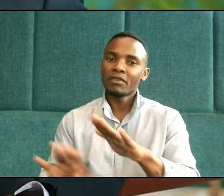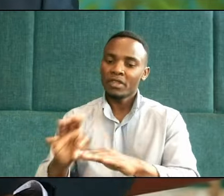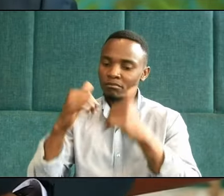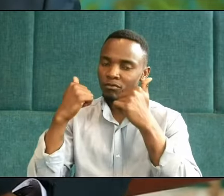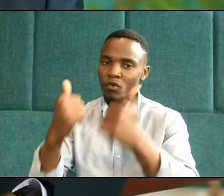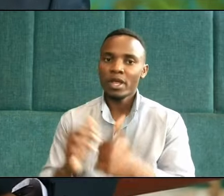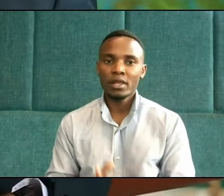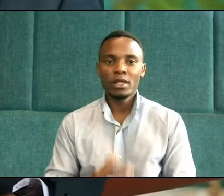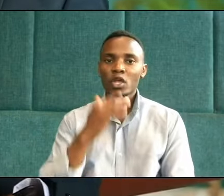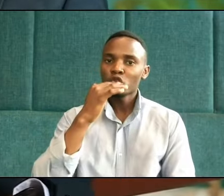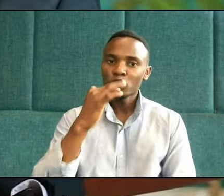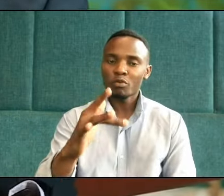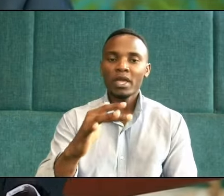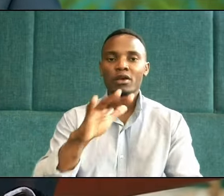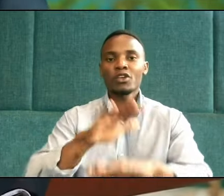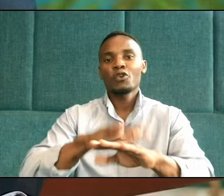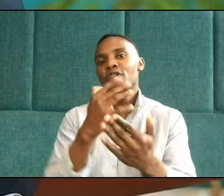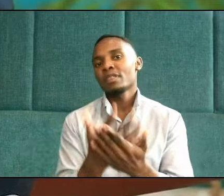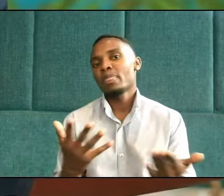fruit of your mouth.